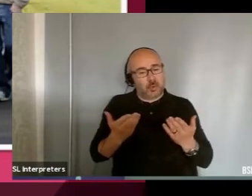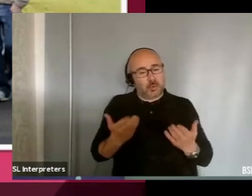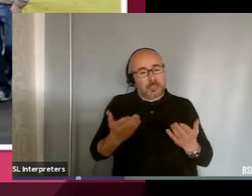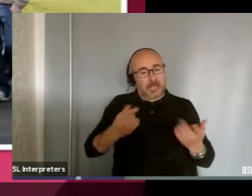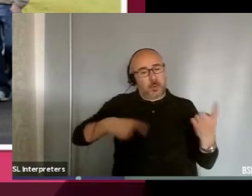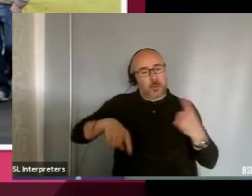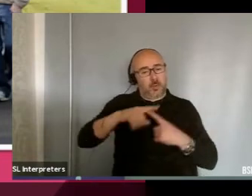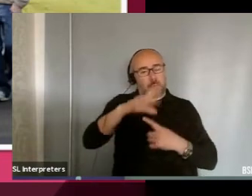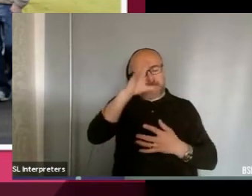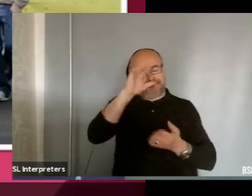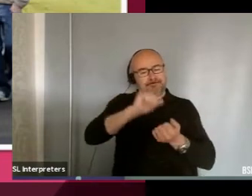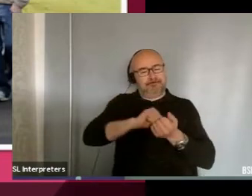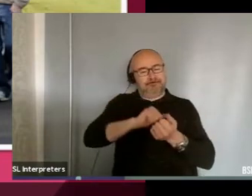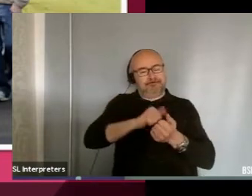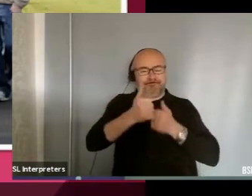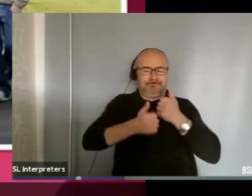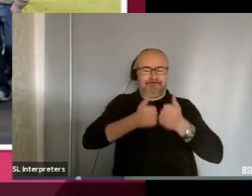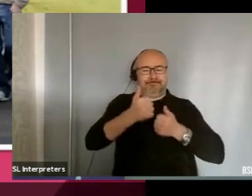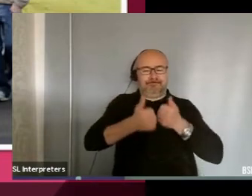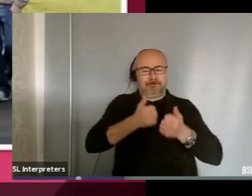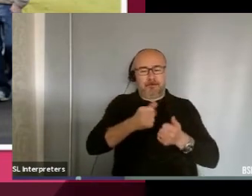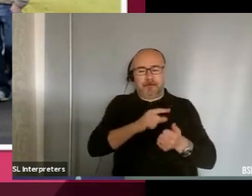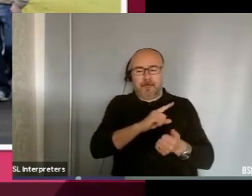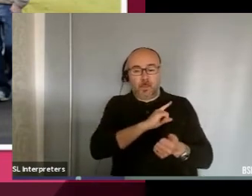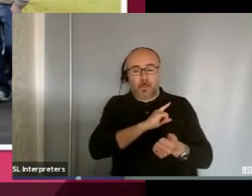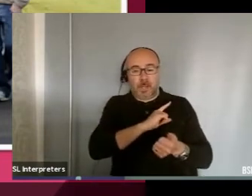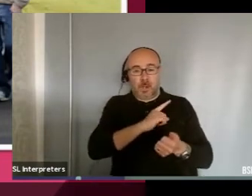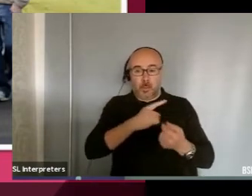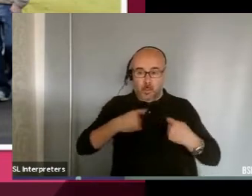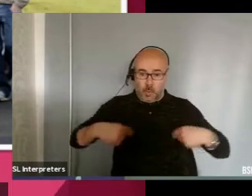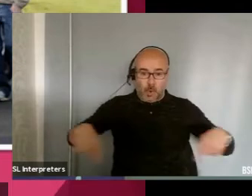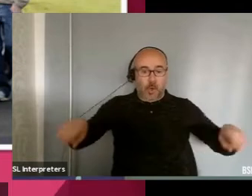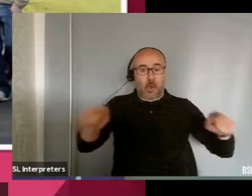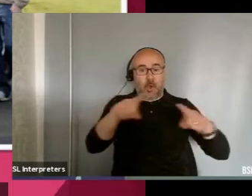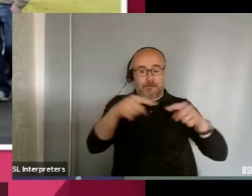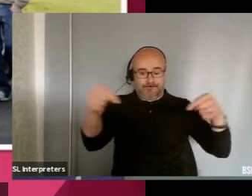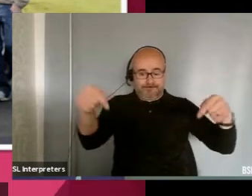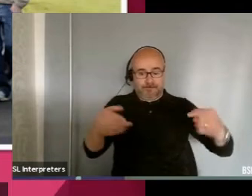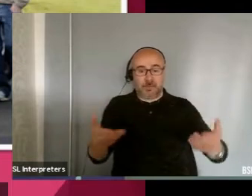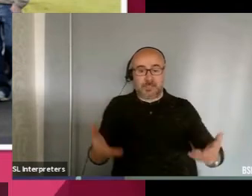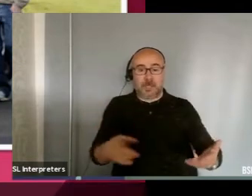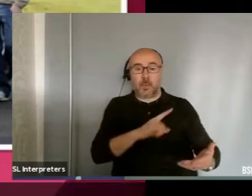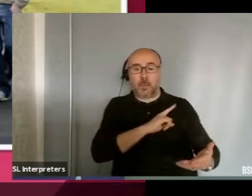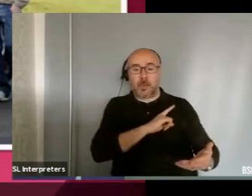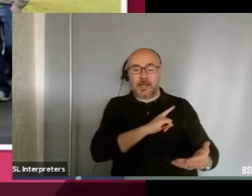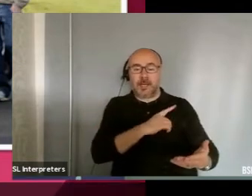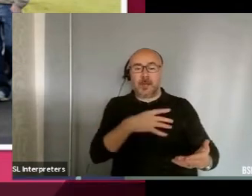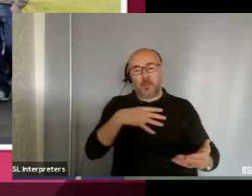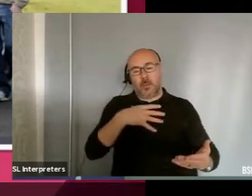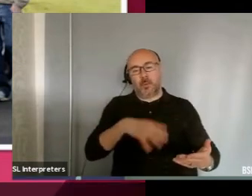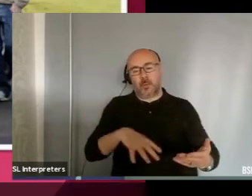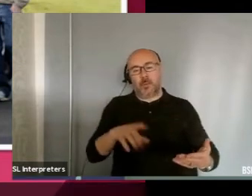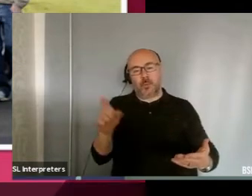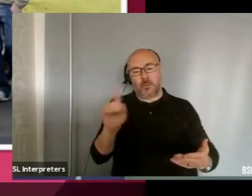that, because I suppose common cause that brings us together today is the fight against dementia and Alzheimer's,